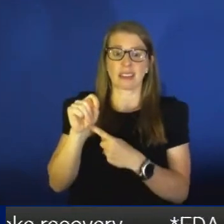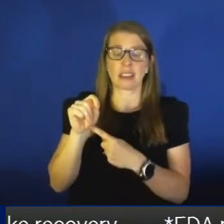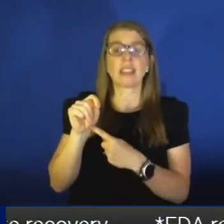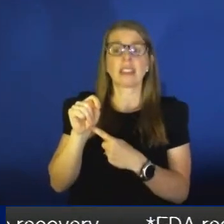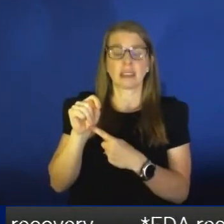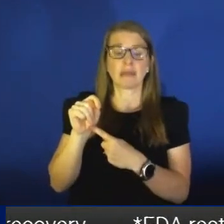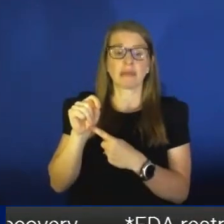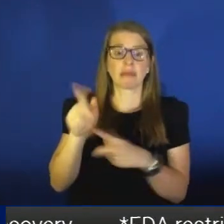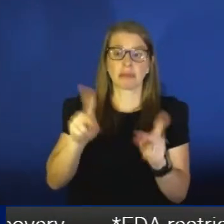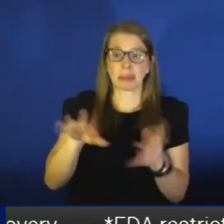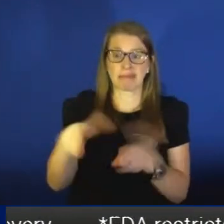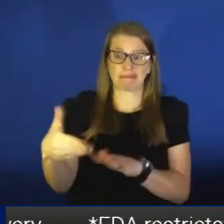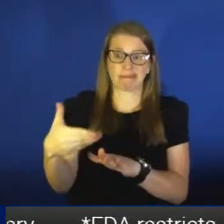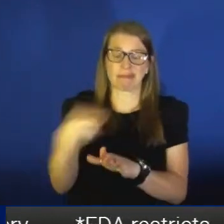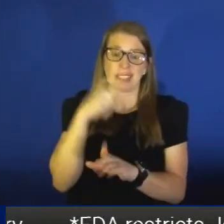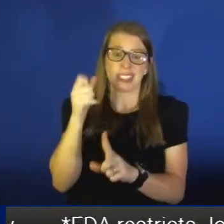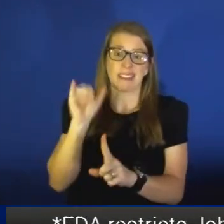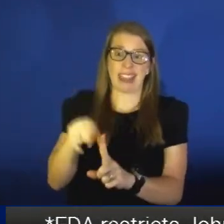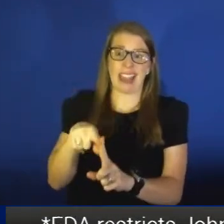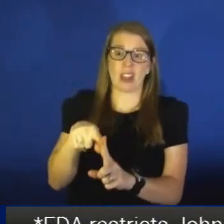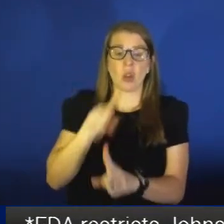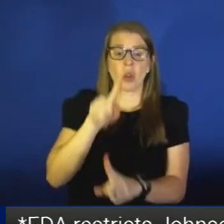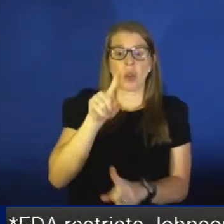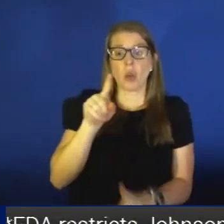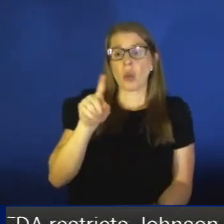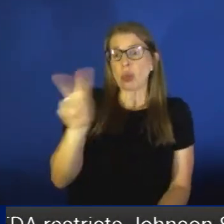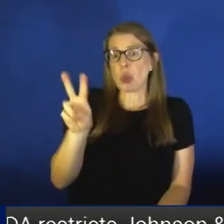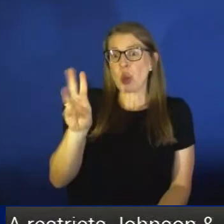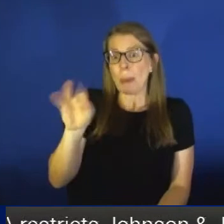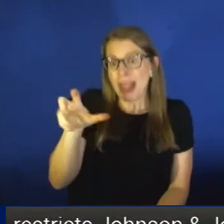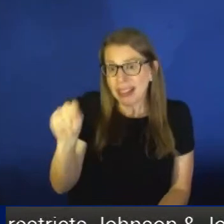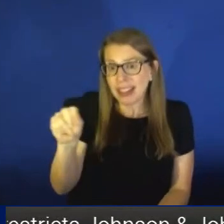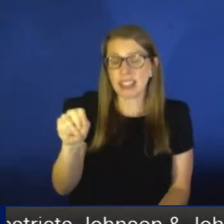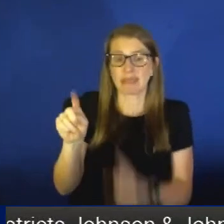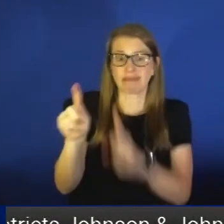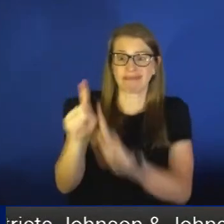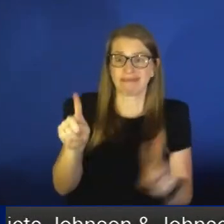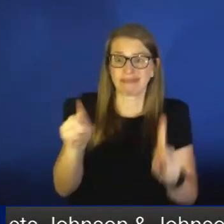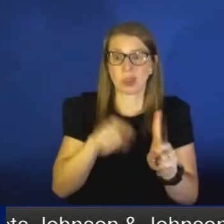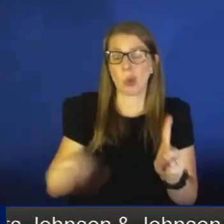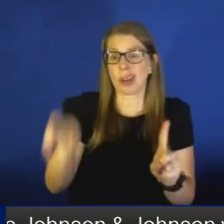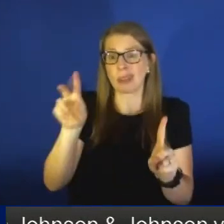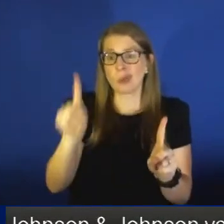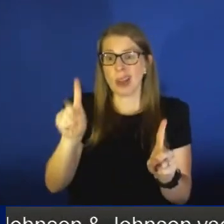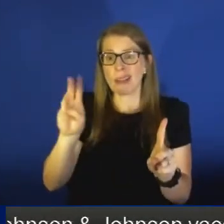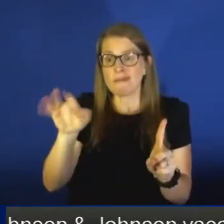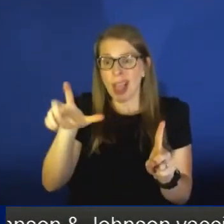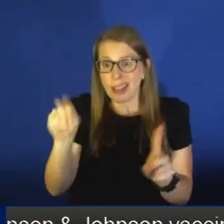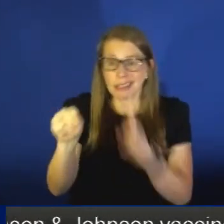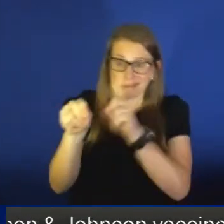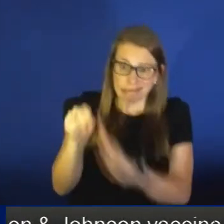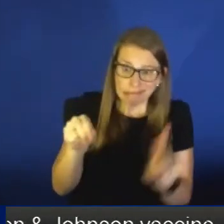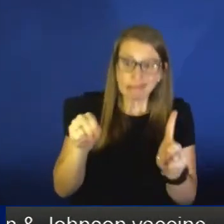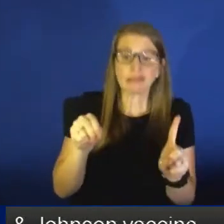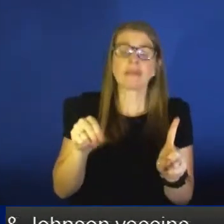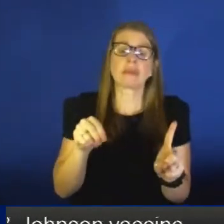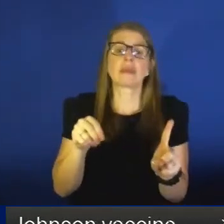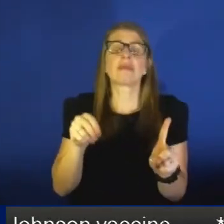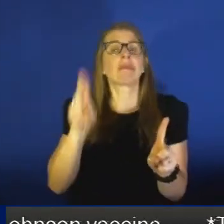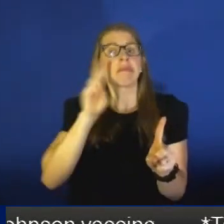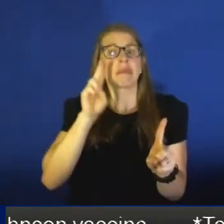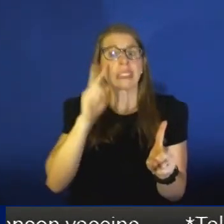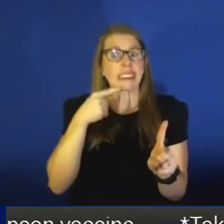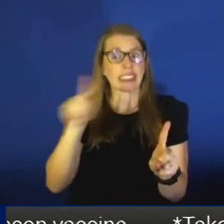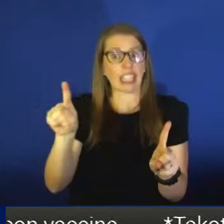Now, the numbers are like 1 in a million or 1 in 2 million, so it's not very many. But Hawk, we have so many successful vaccines right